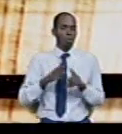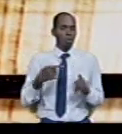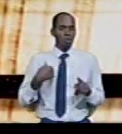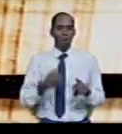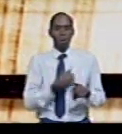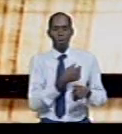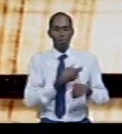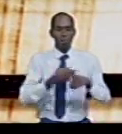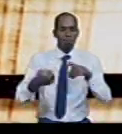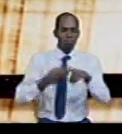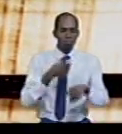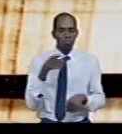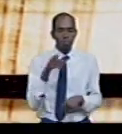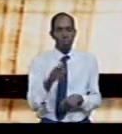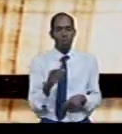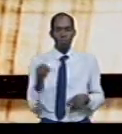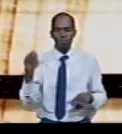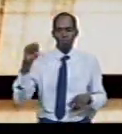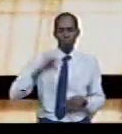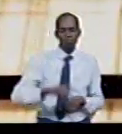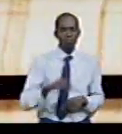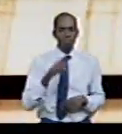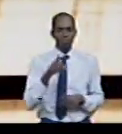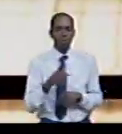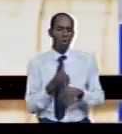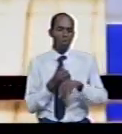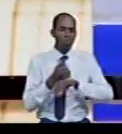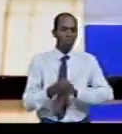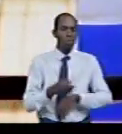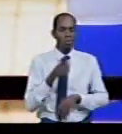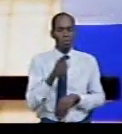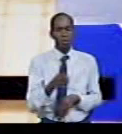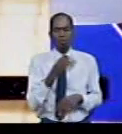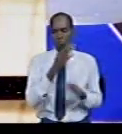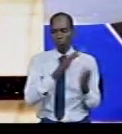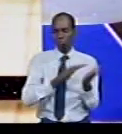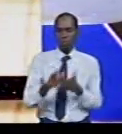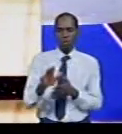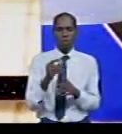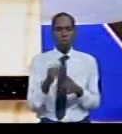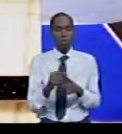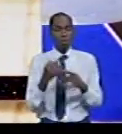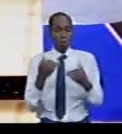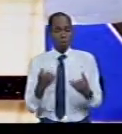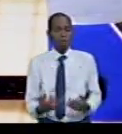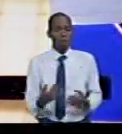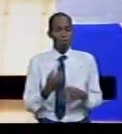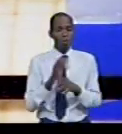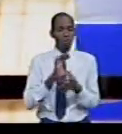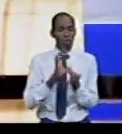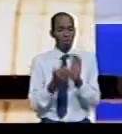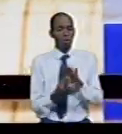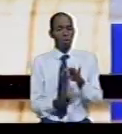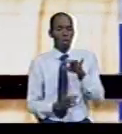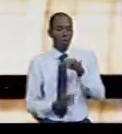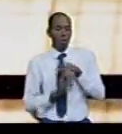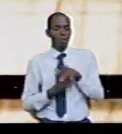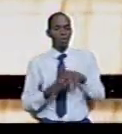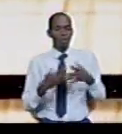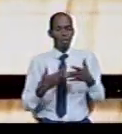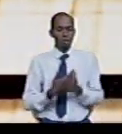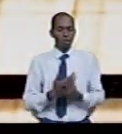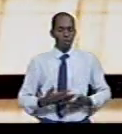them and we rubbished all their message, now conversion has come, a new life has come. And those